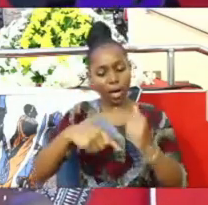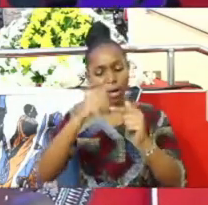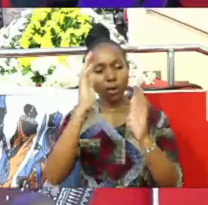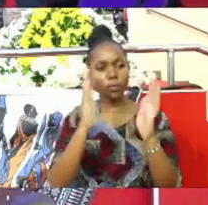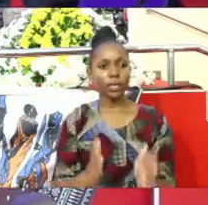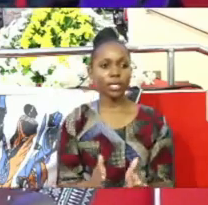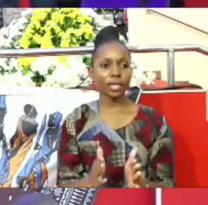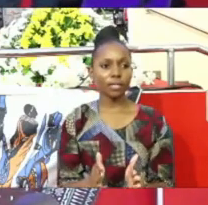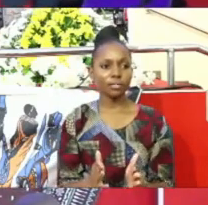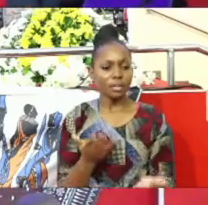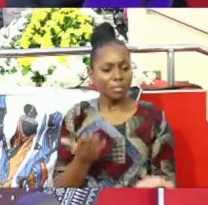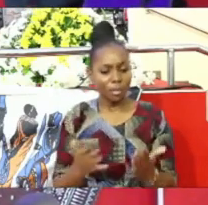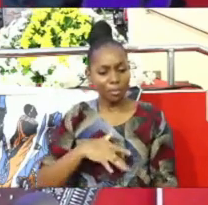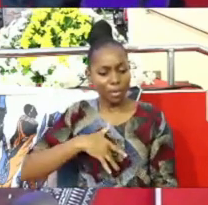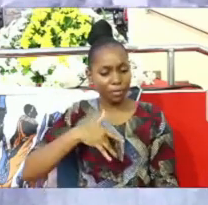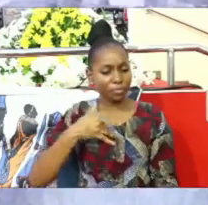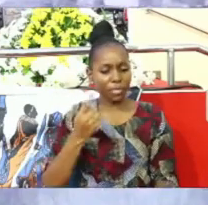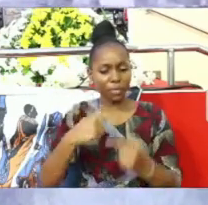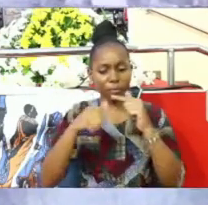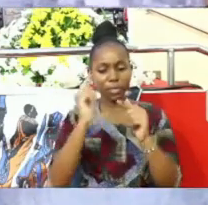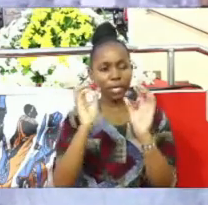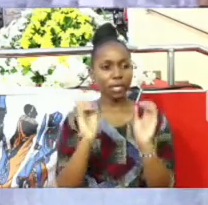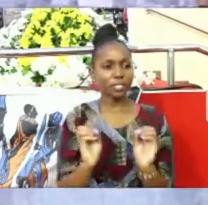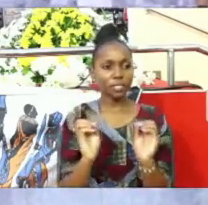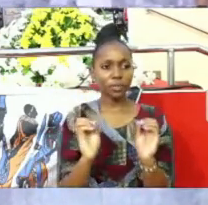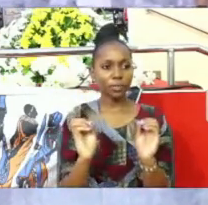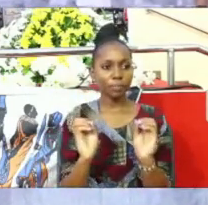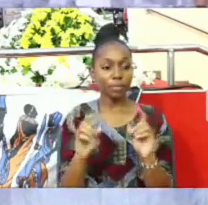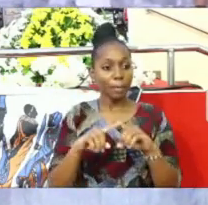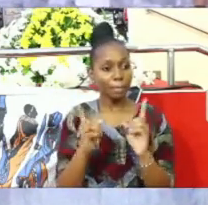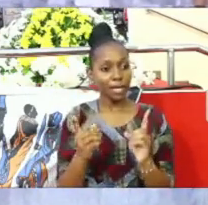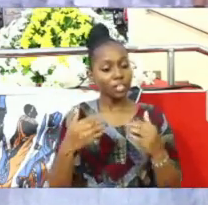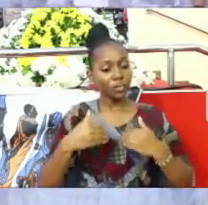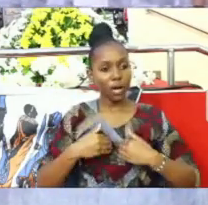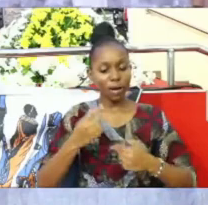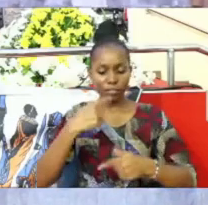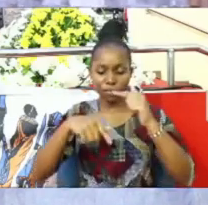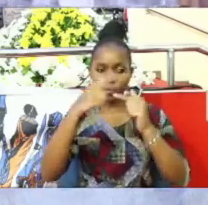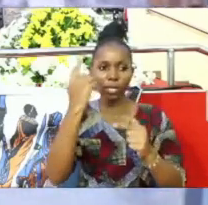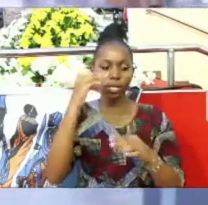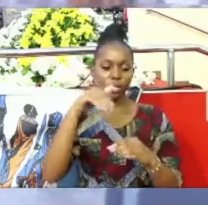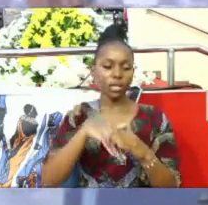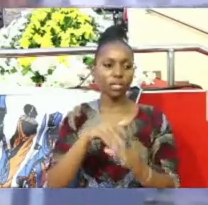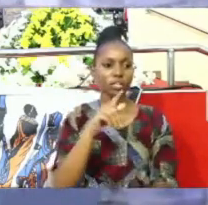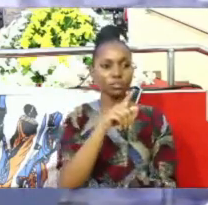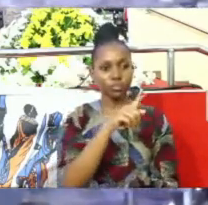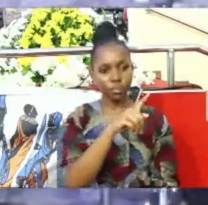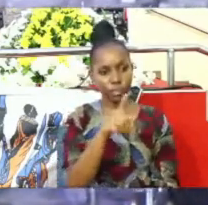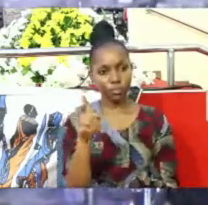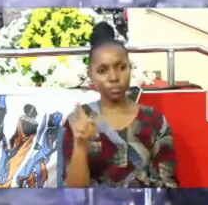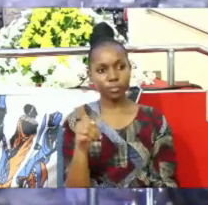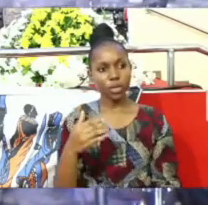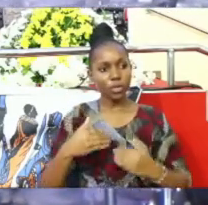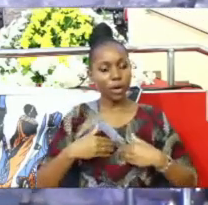I may not feel like it. Naweza kuwa sihisi. But there is winning in me. Lakini kuna ushindi ndani yangu. There is greatness in me.